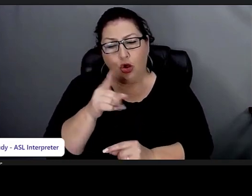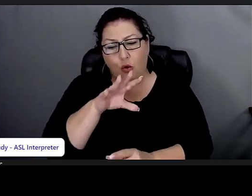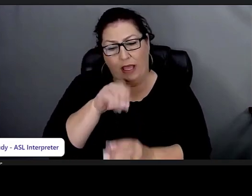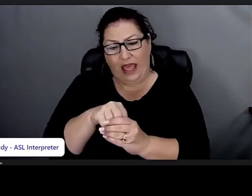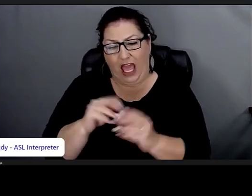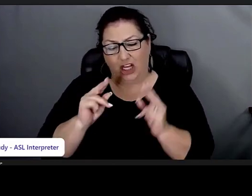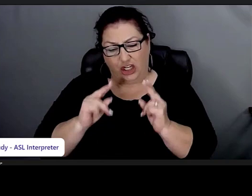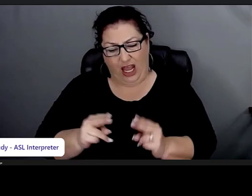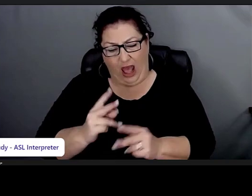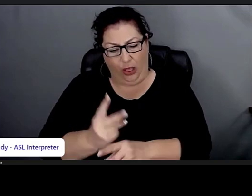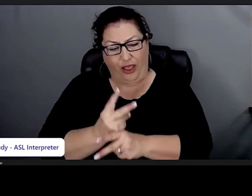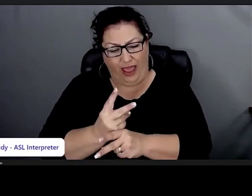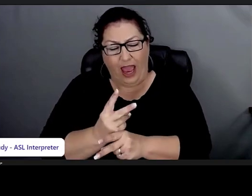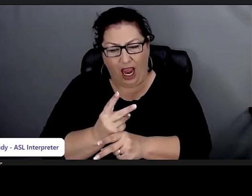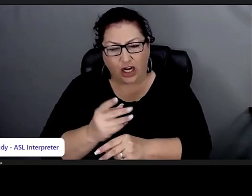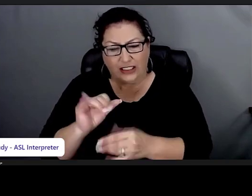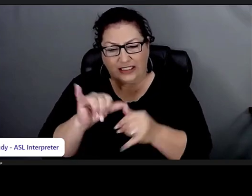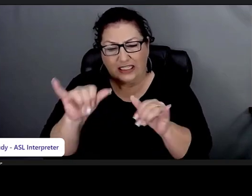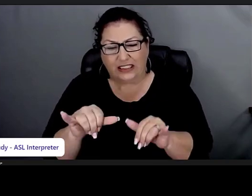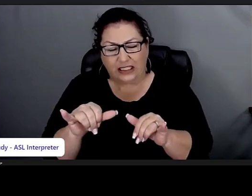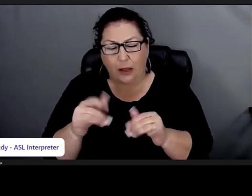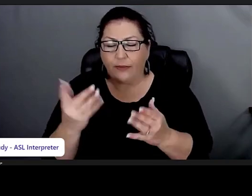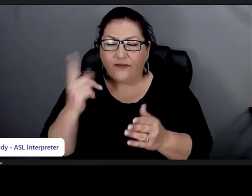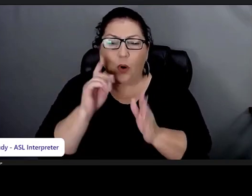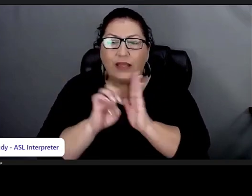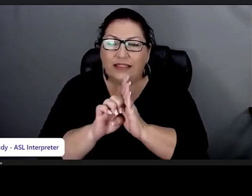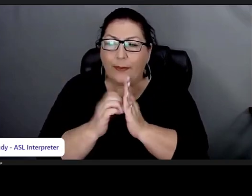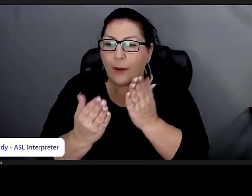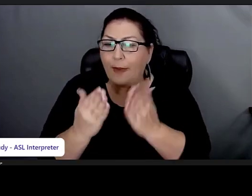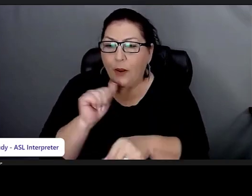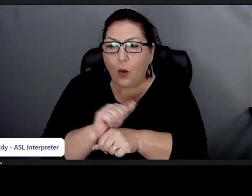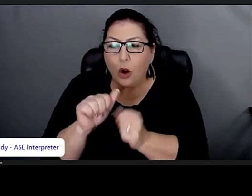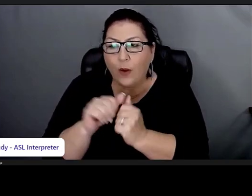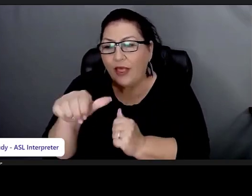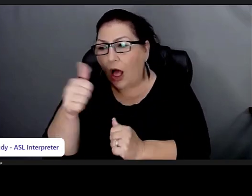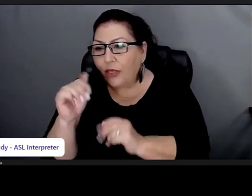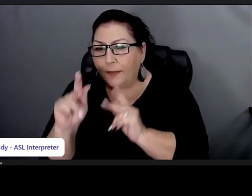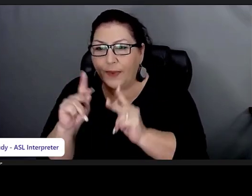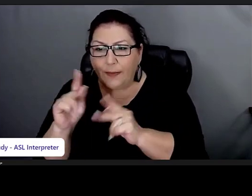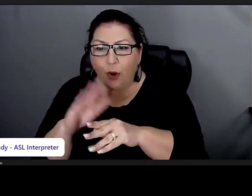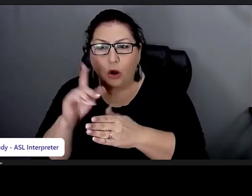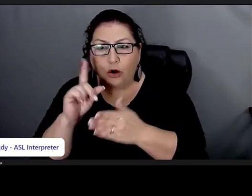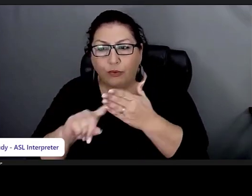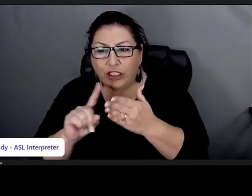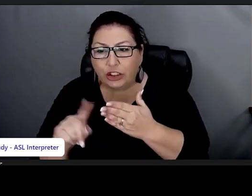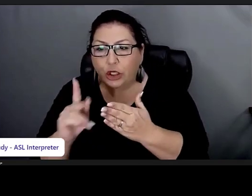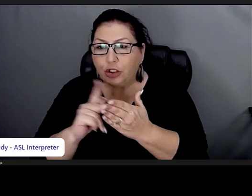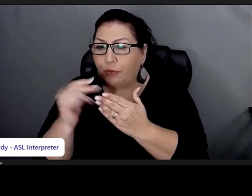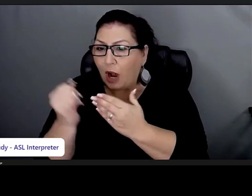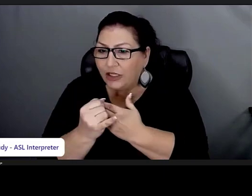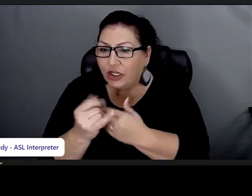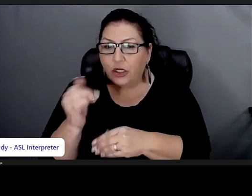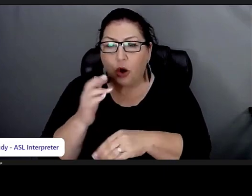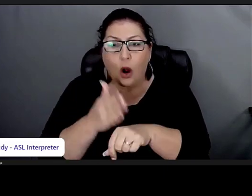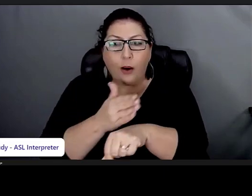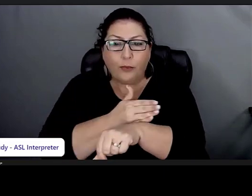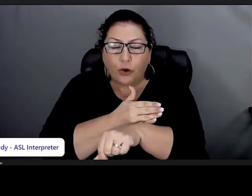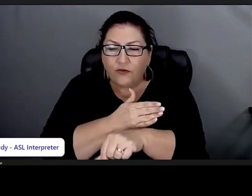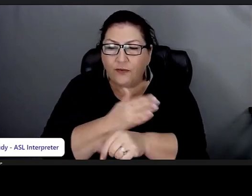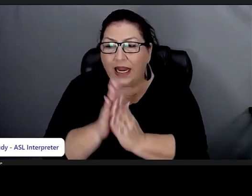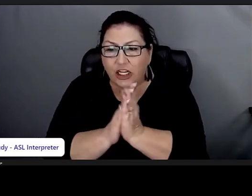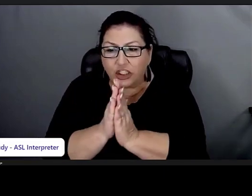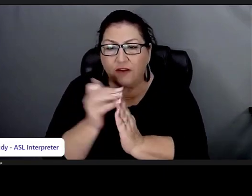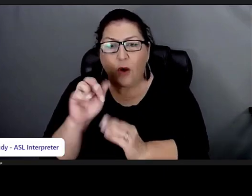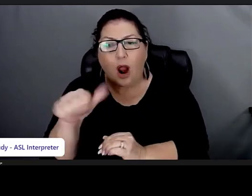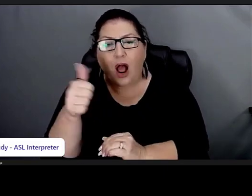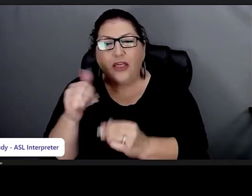system beyond your actual own care. For example, you might have worked with others on a research project, on an improvement initiative, or other